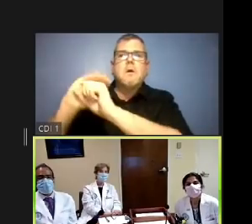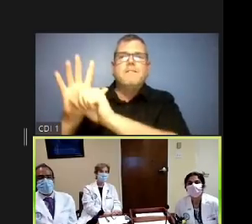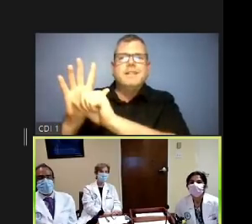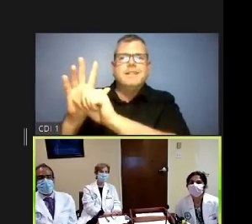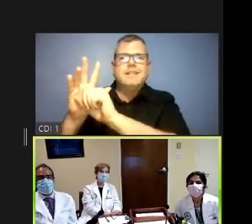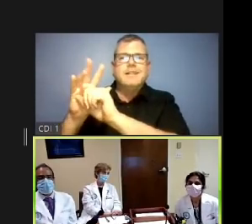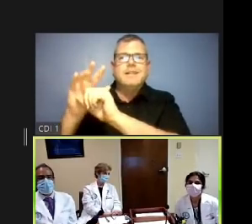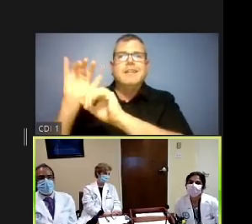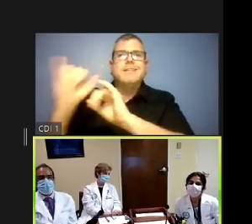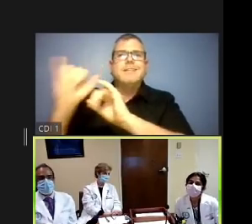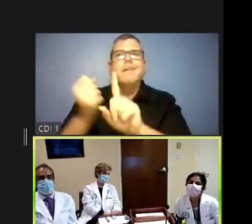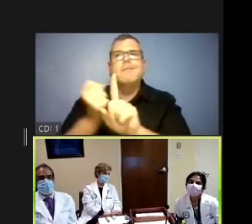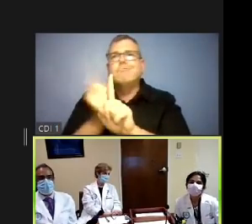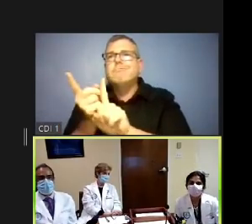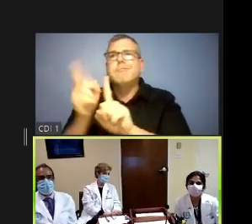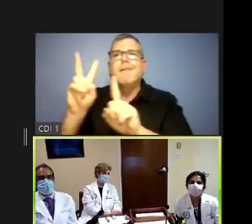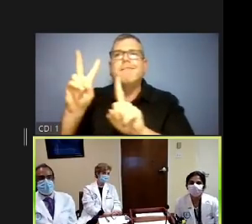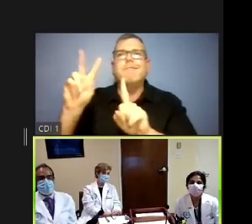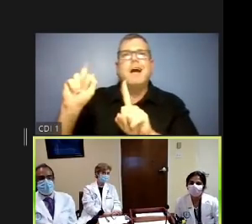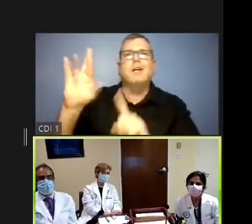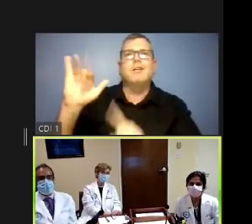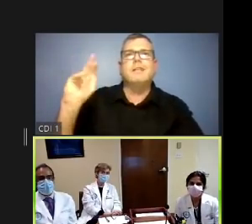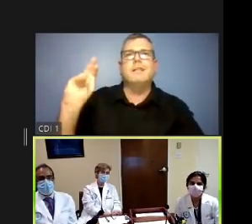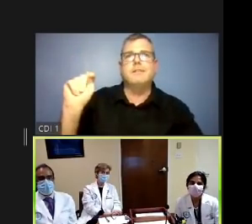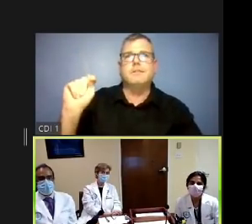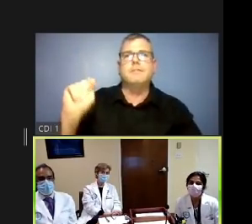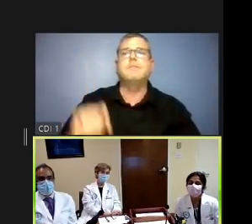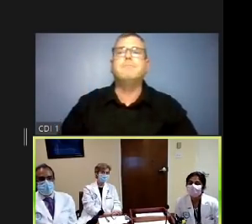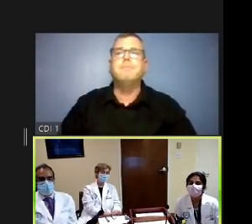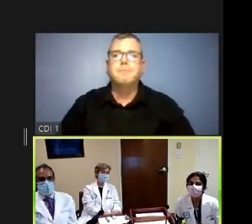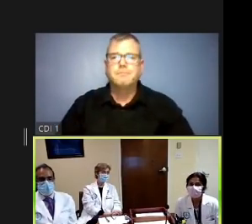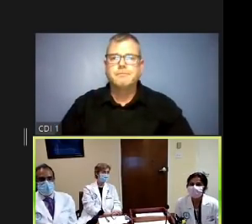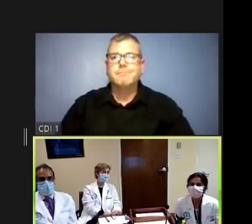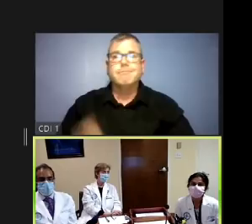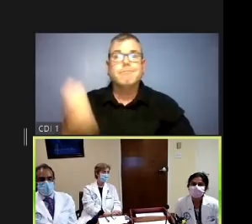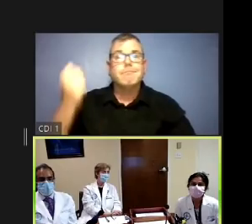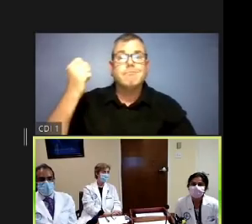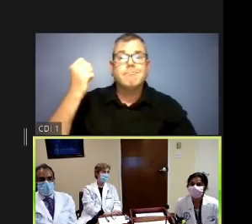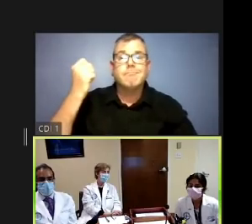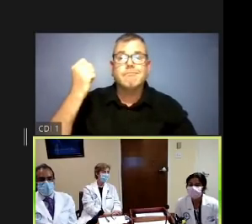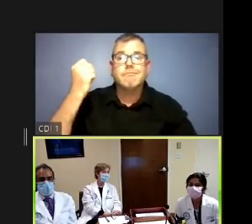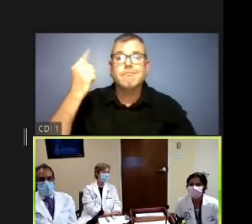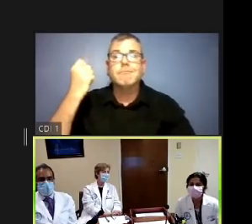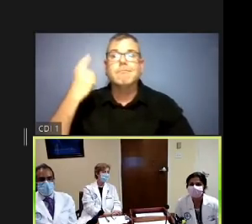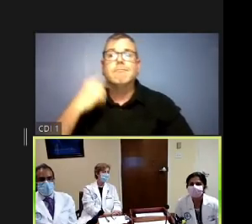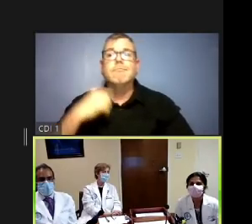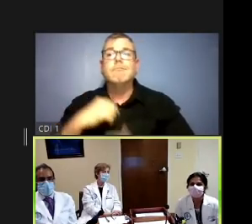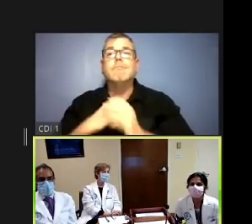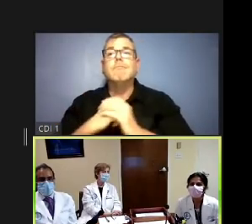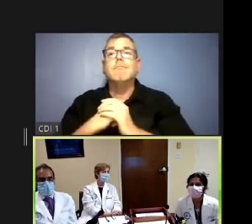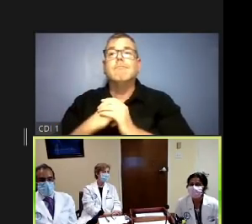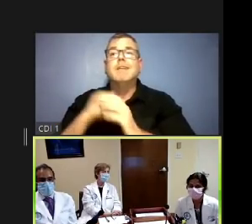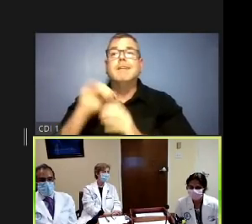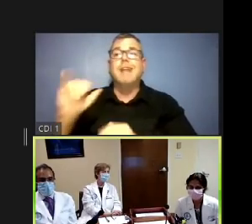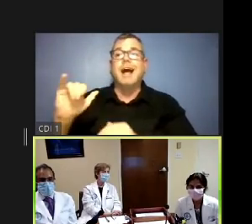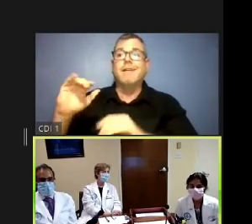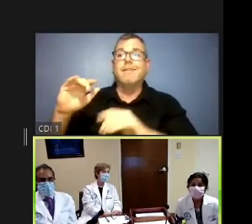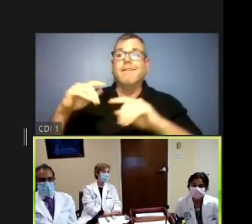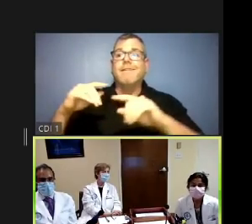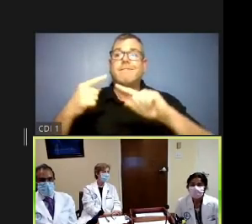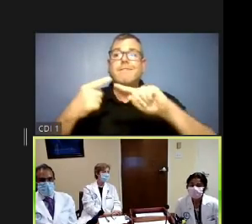So we know that viruses constantly change through mutation, and we expect new variants of a virus to develop over